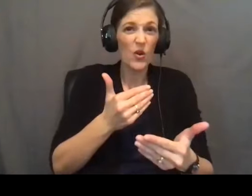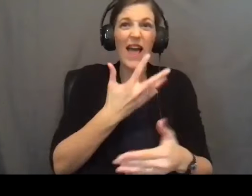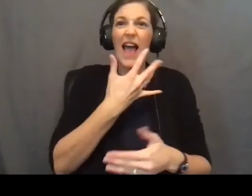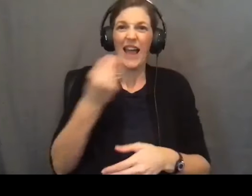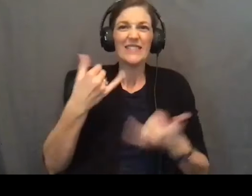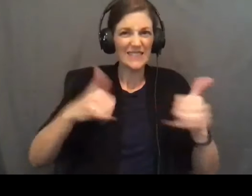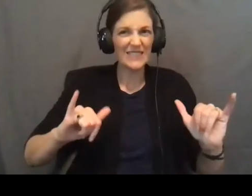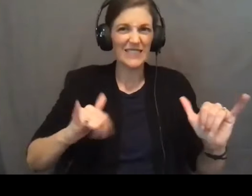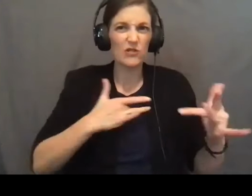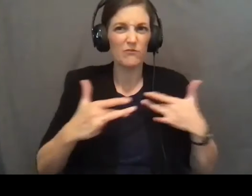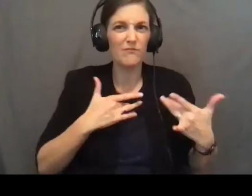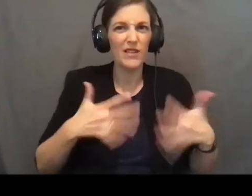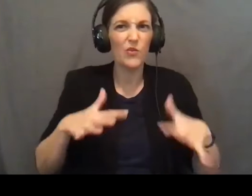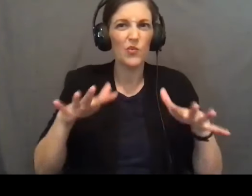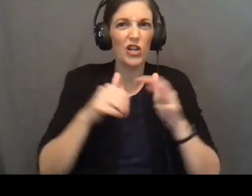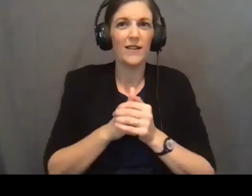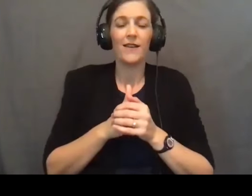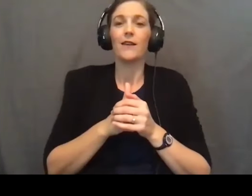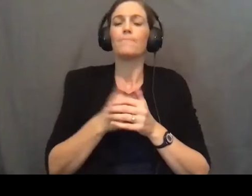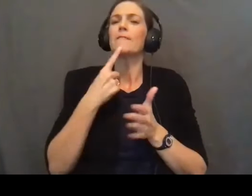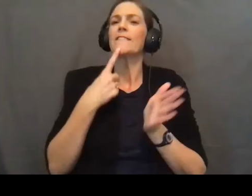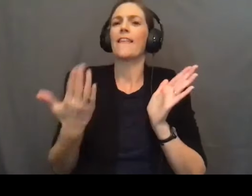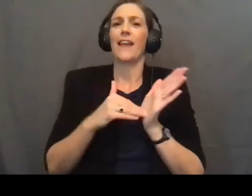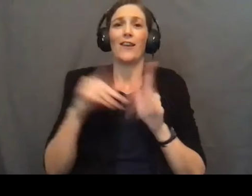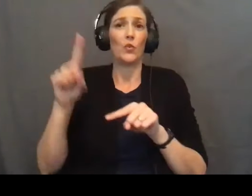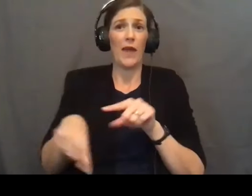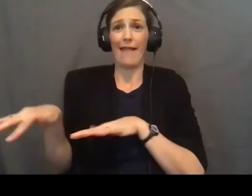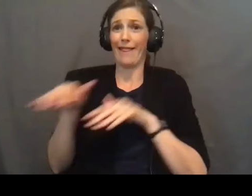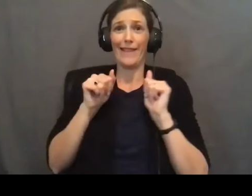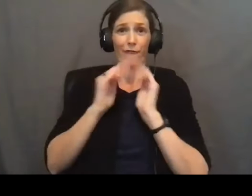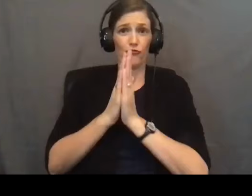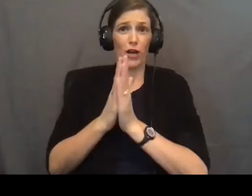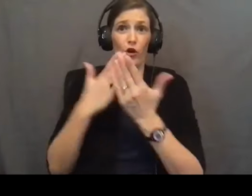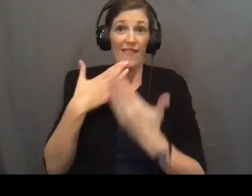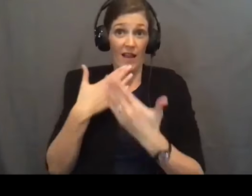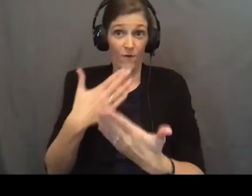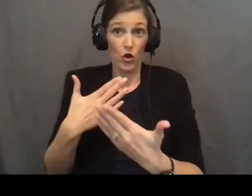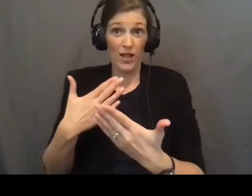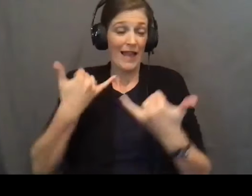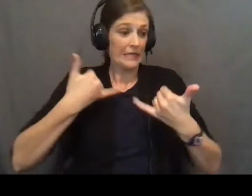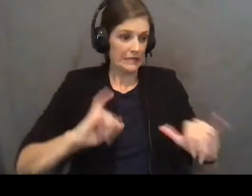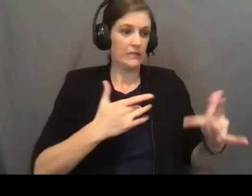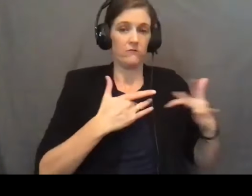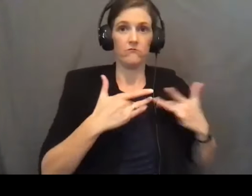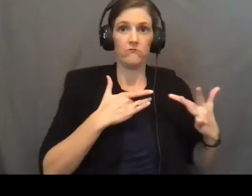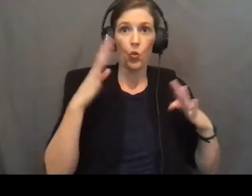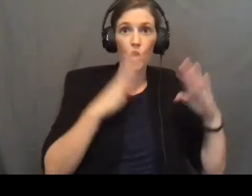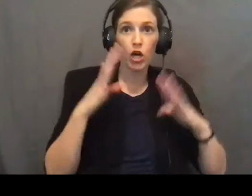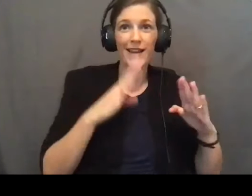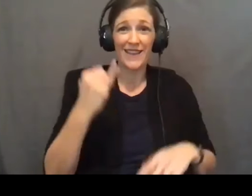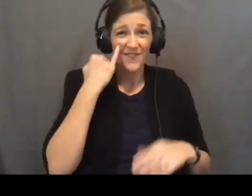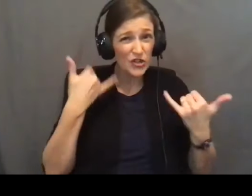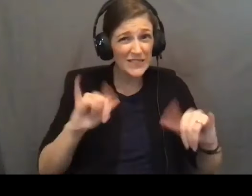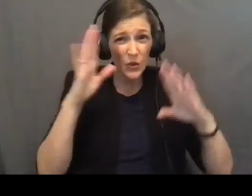still worry. Let me say that again. You can't walk away thankful and still worrying. If you're still